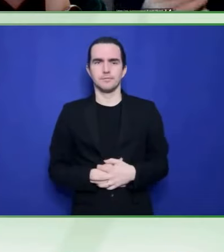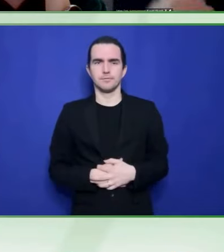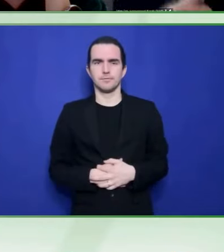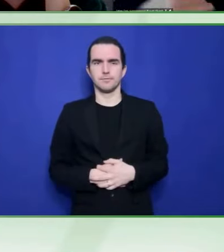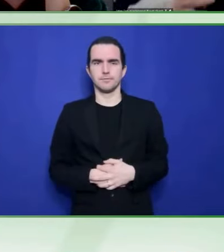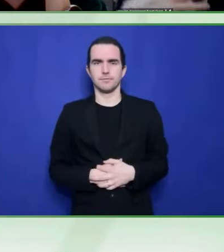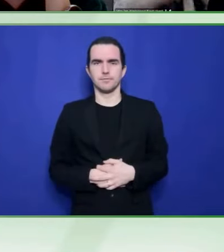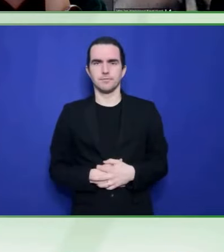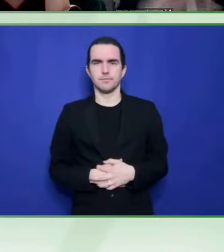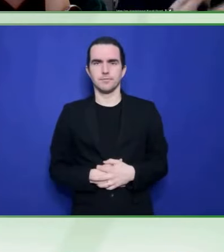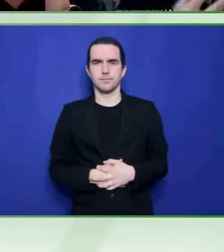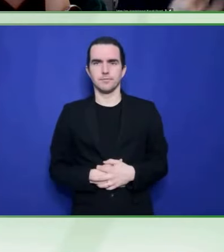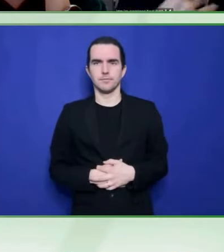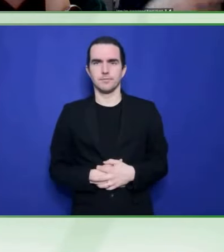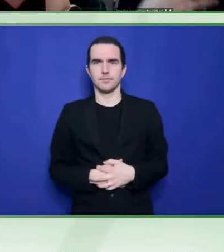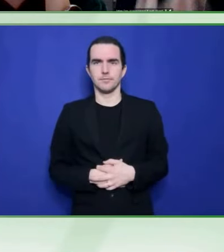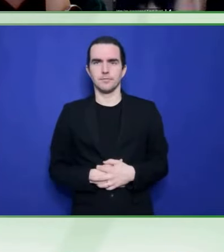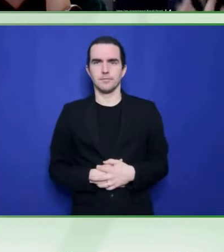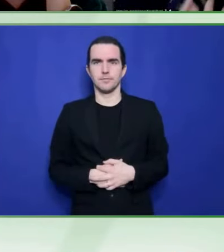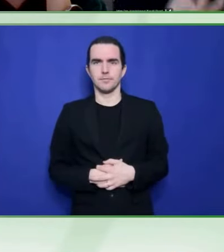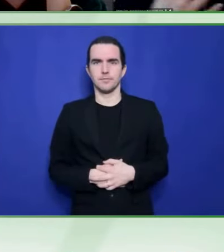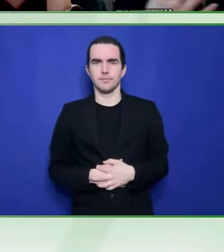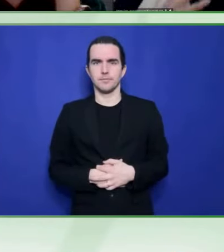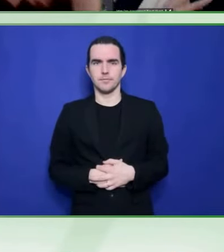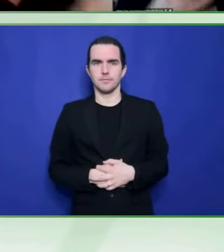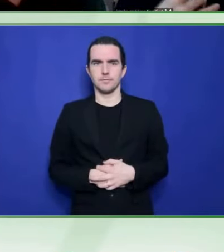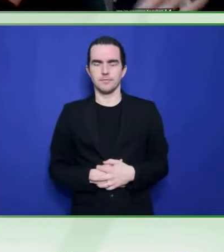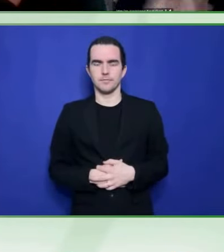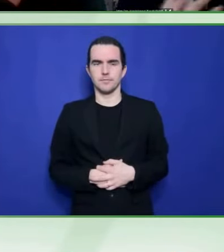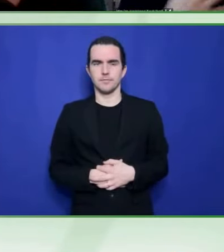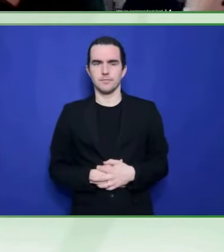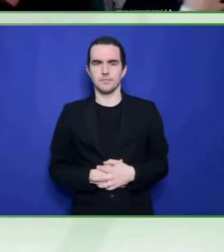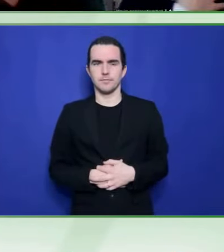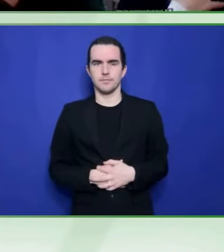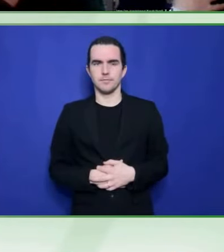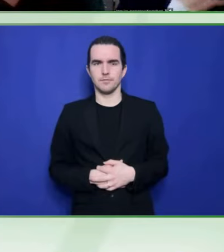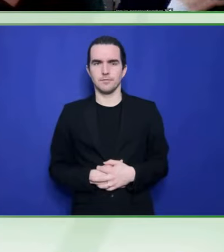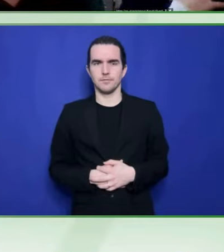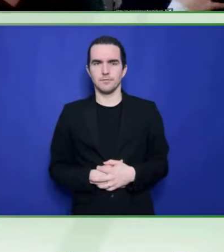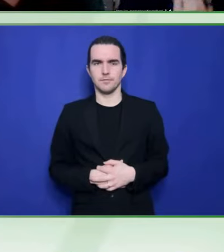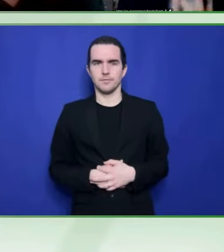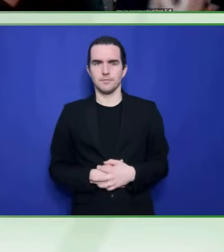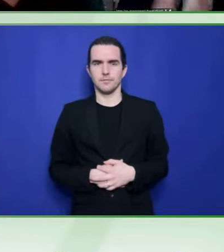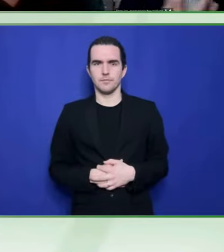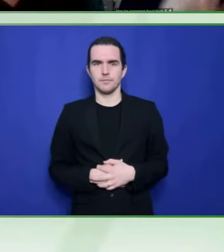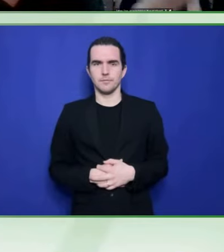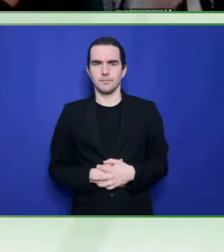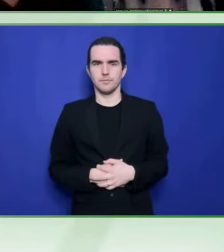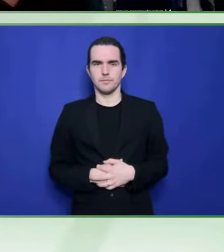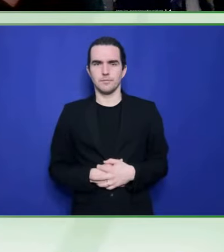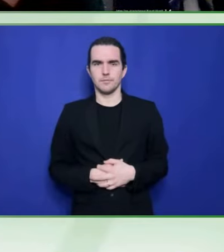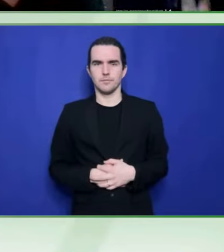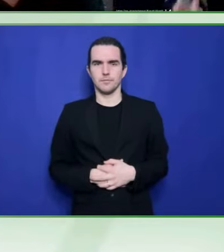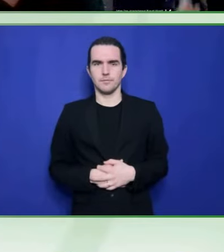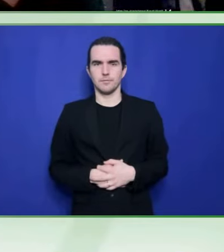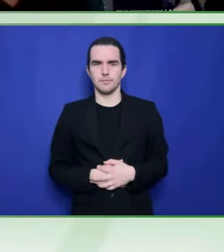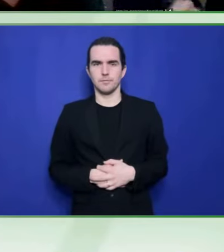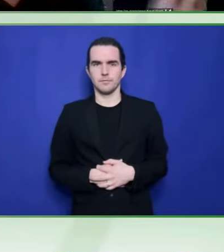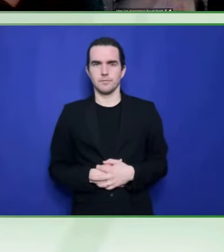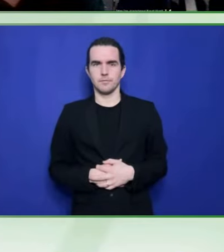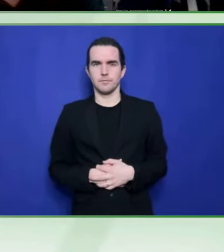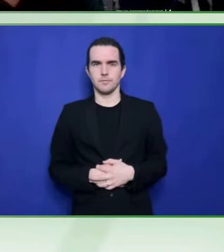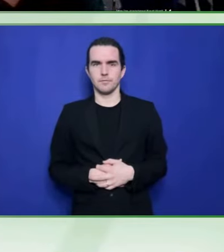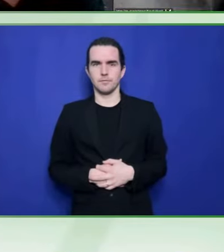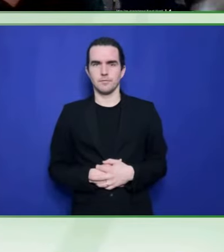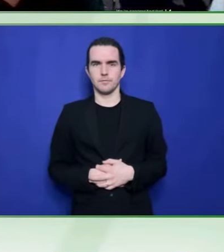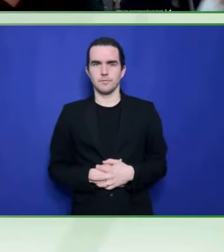perspective, we continue to improve our service, and we offer